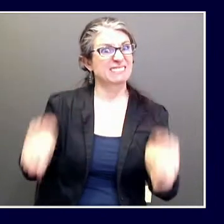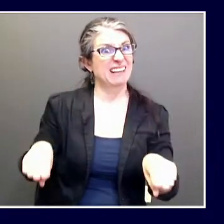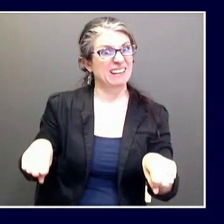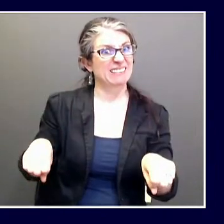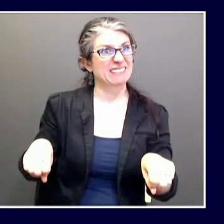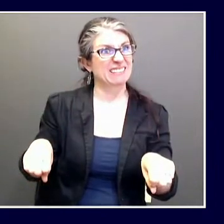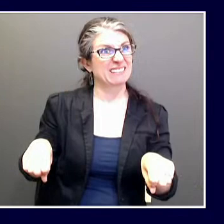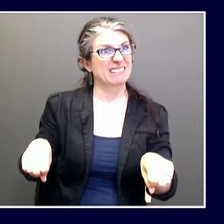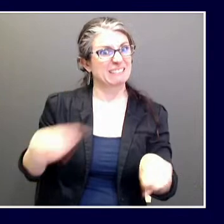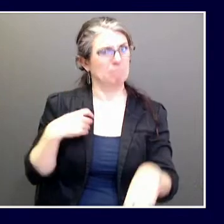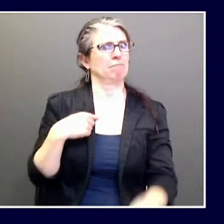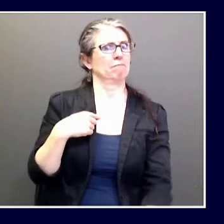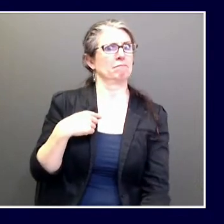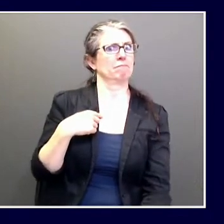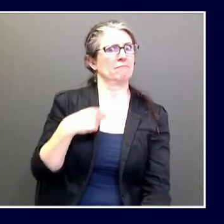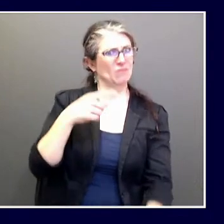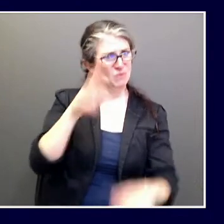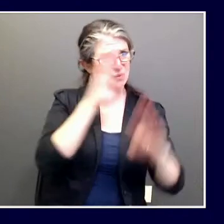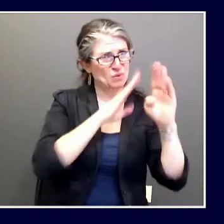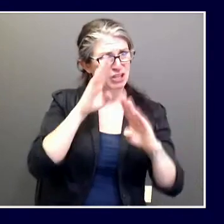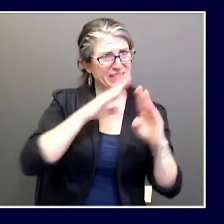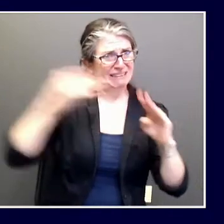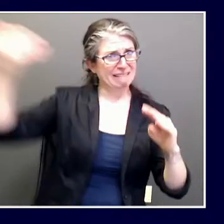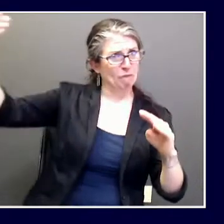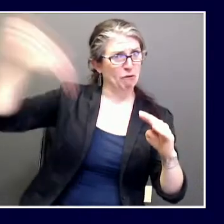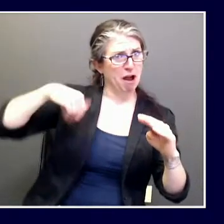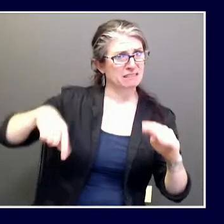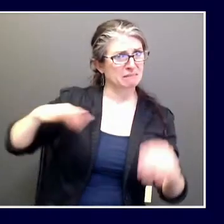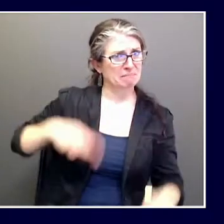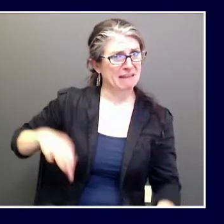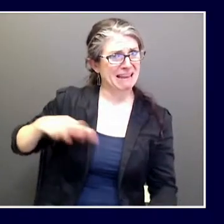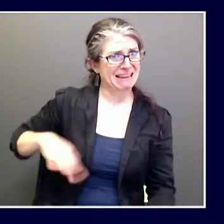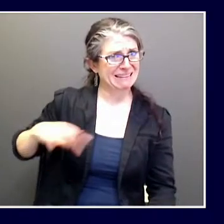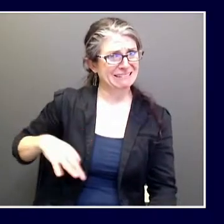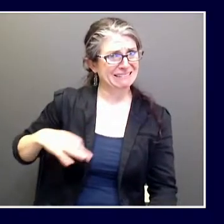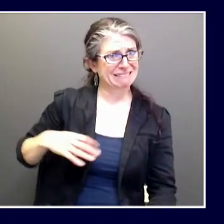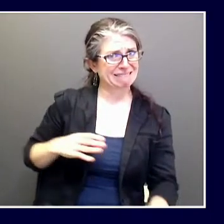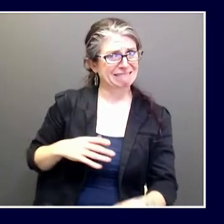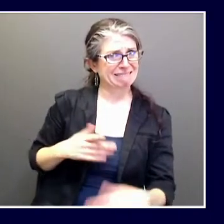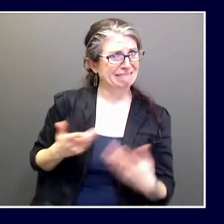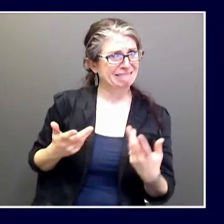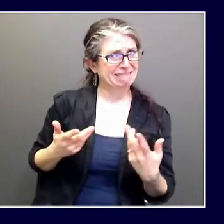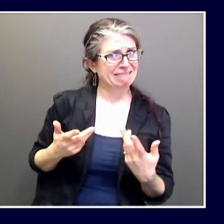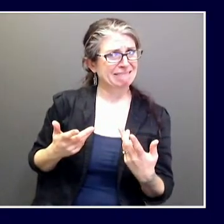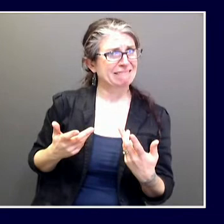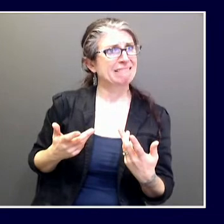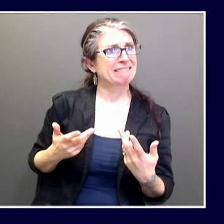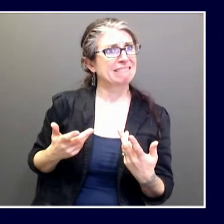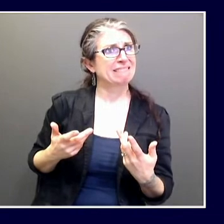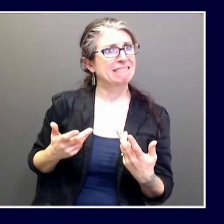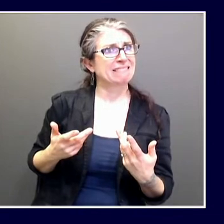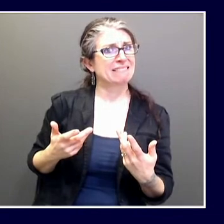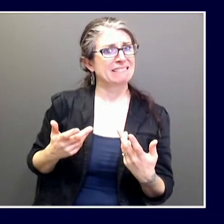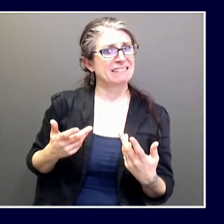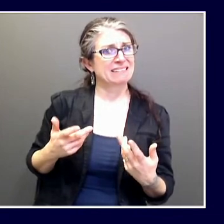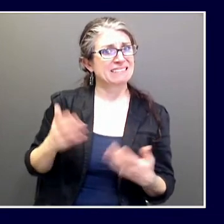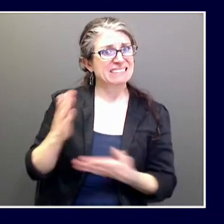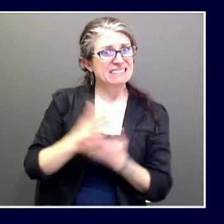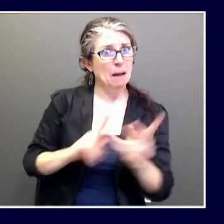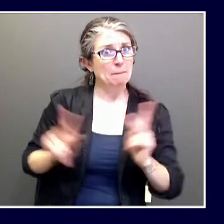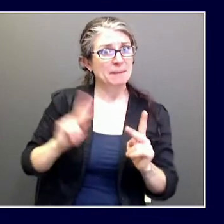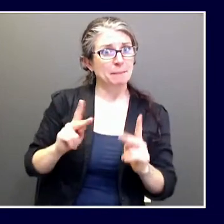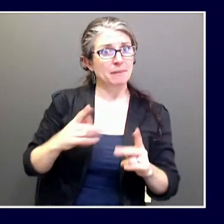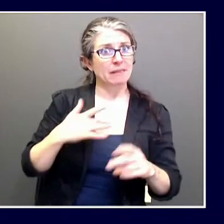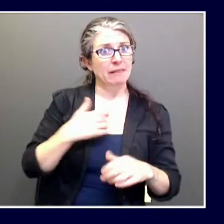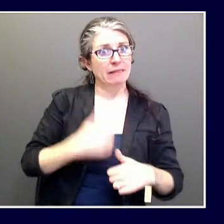CDC, and how concerned should residents of border towns be with the spread of this new